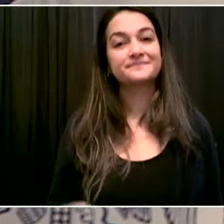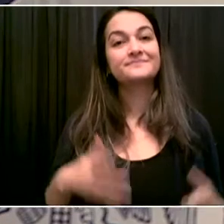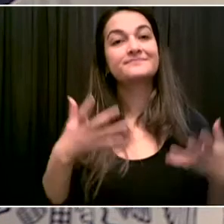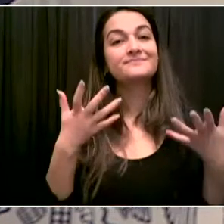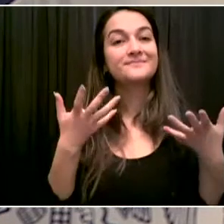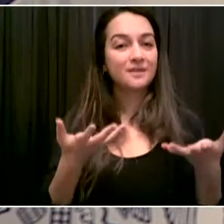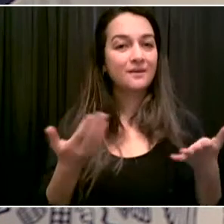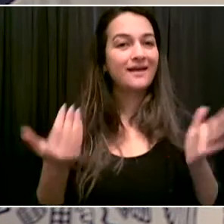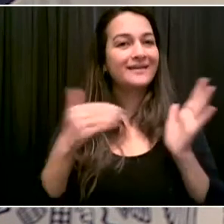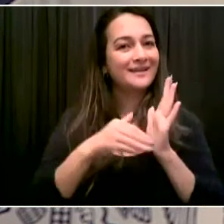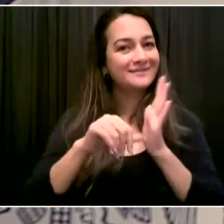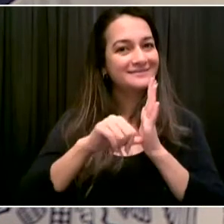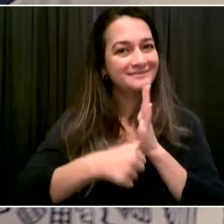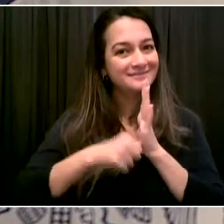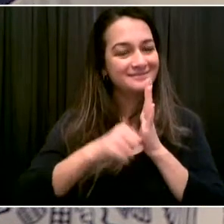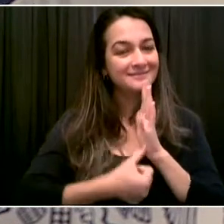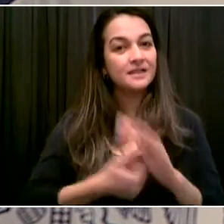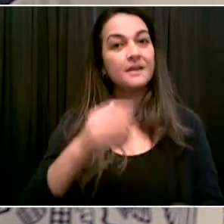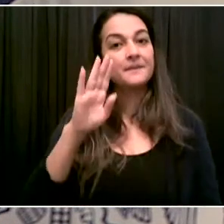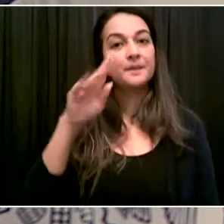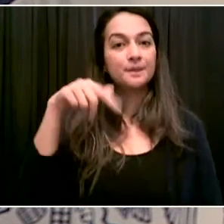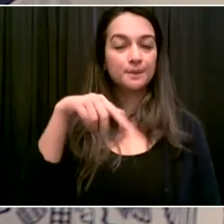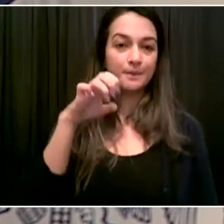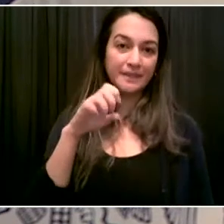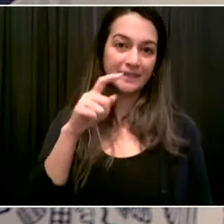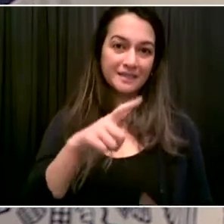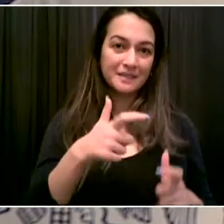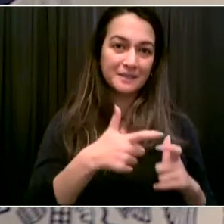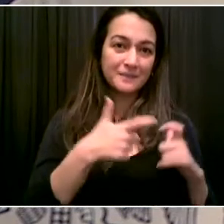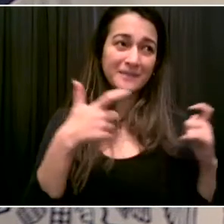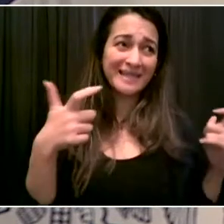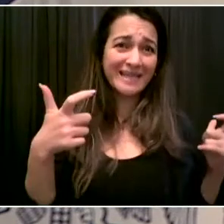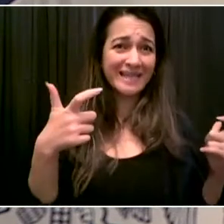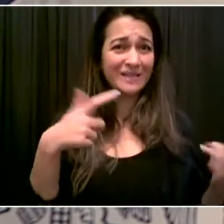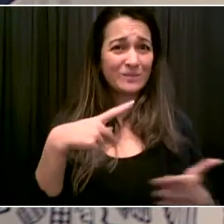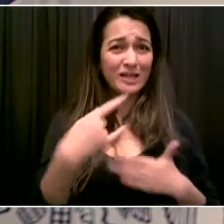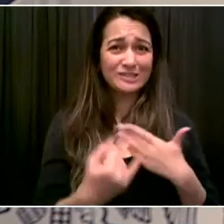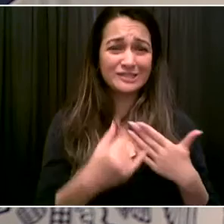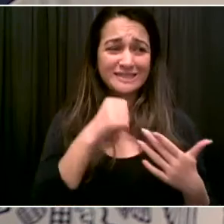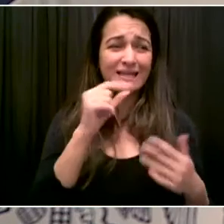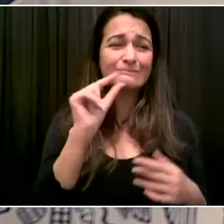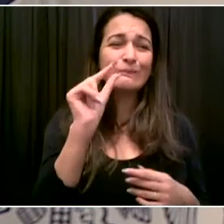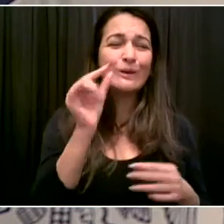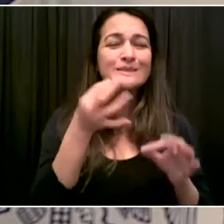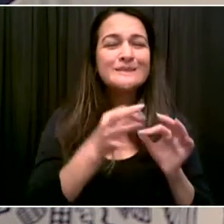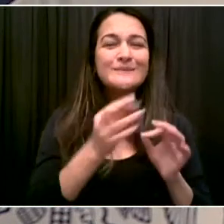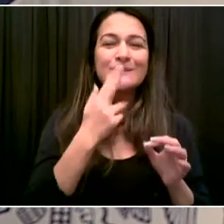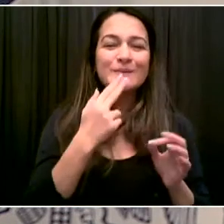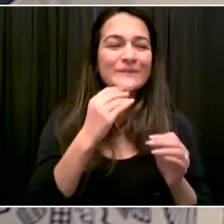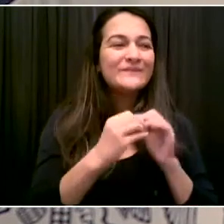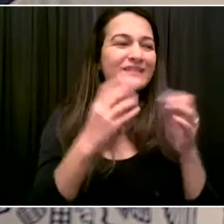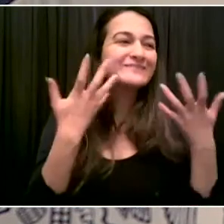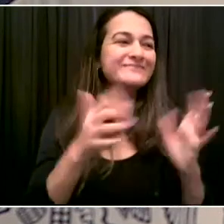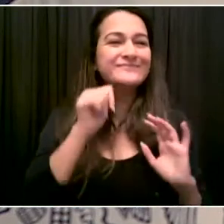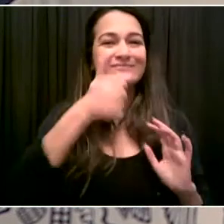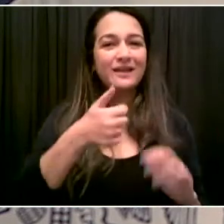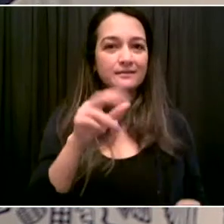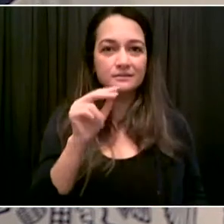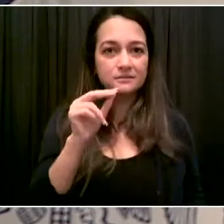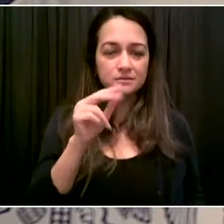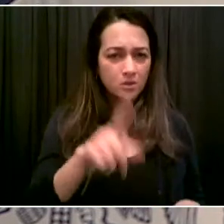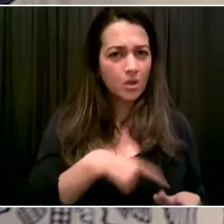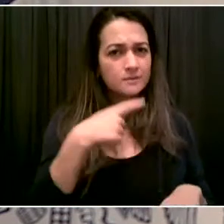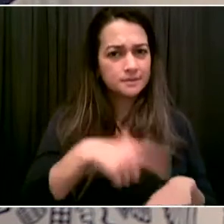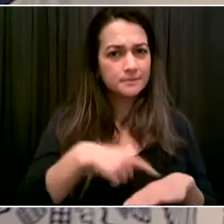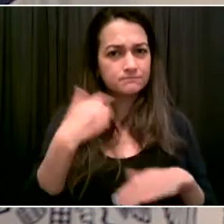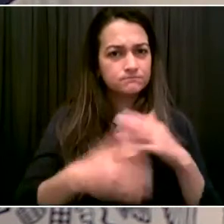out the profound solutions to get people away from cars and trucks so we can do the really big things. And I think this approach